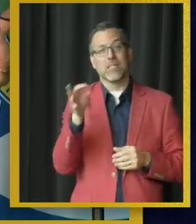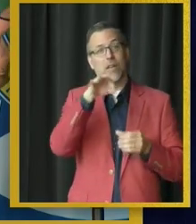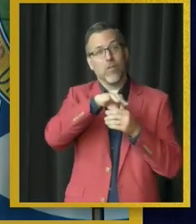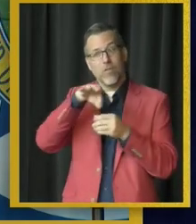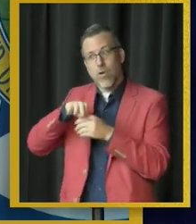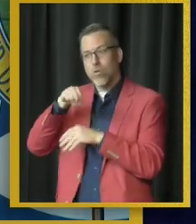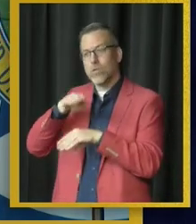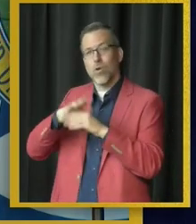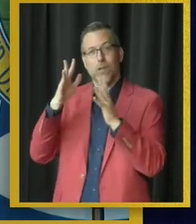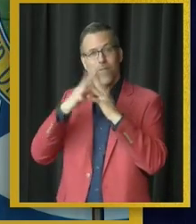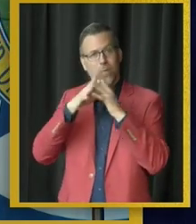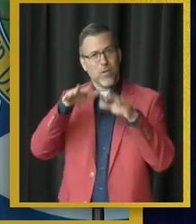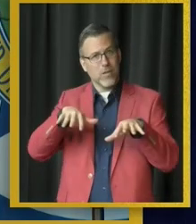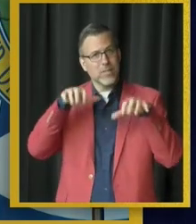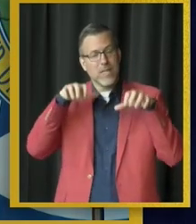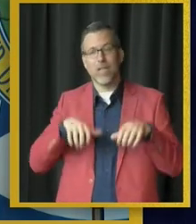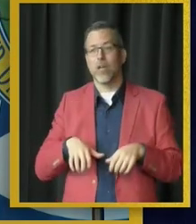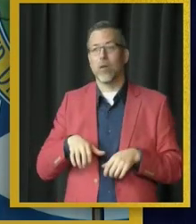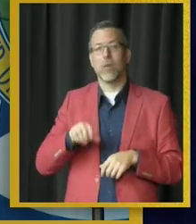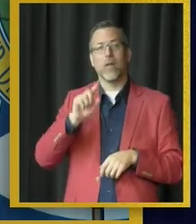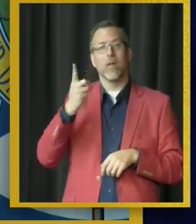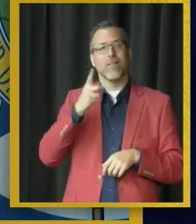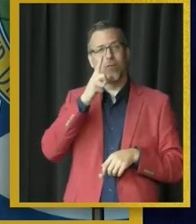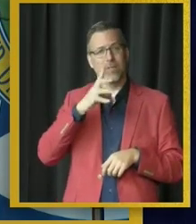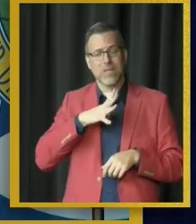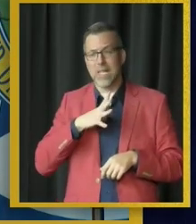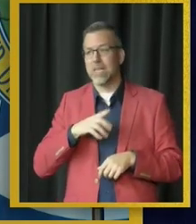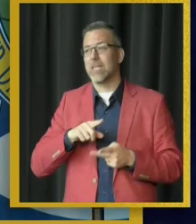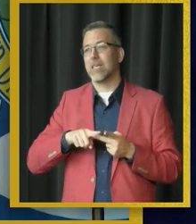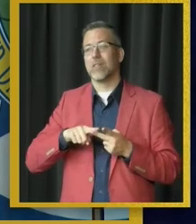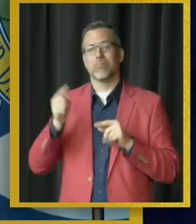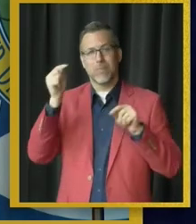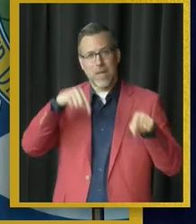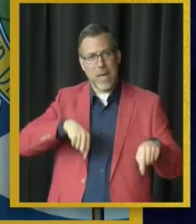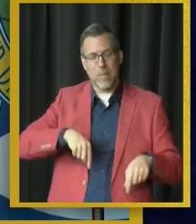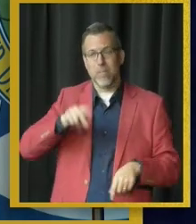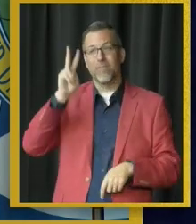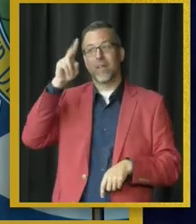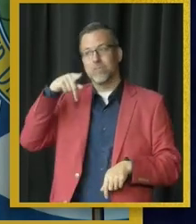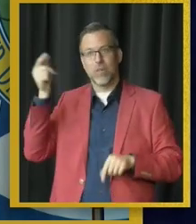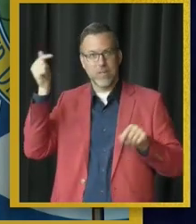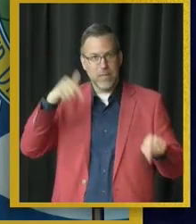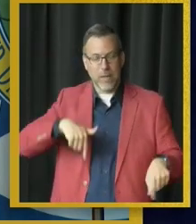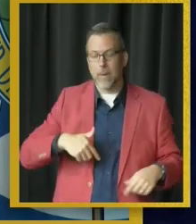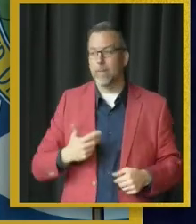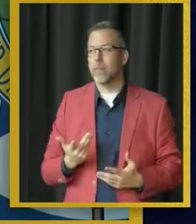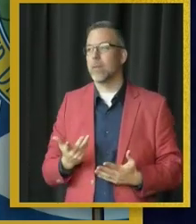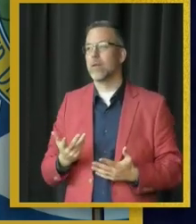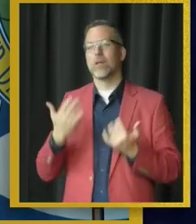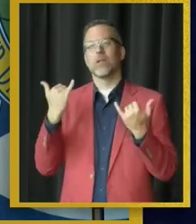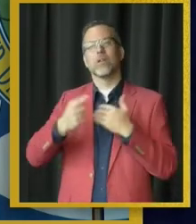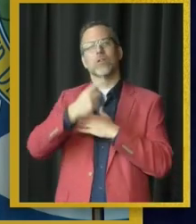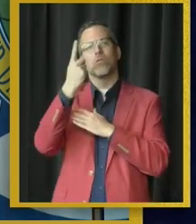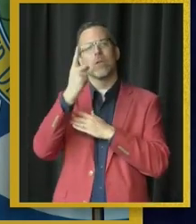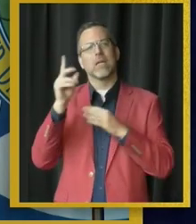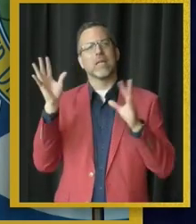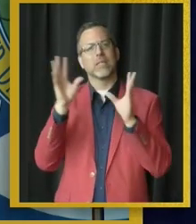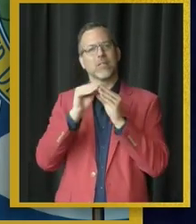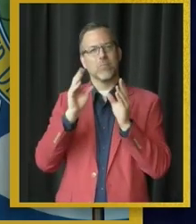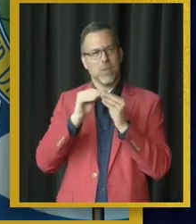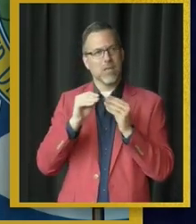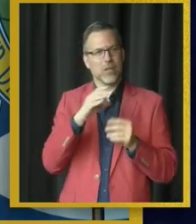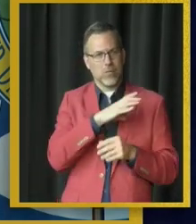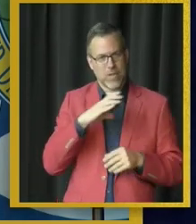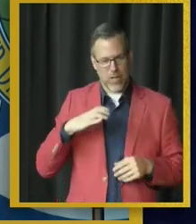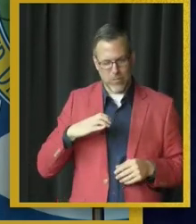stadium, a visit by the First Lady, a visit by the Vice President, Today's meeting in the council, which I'll